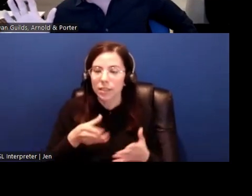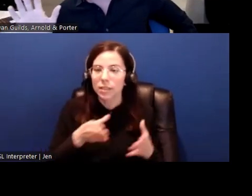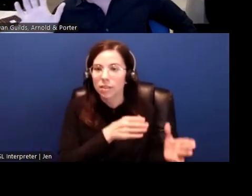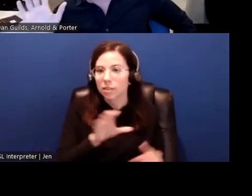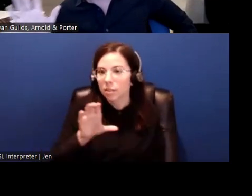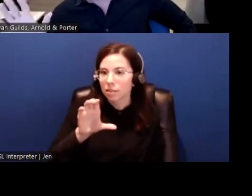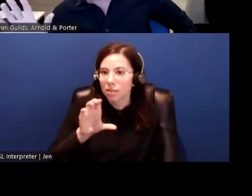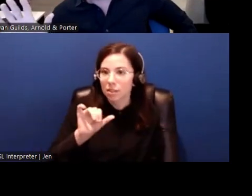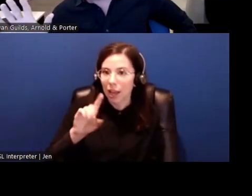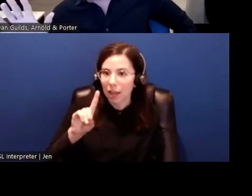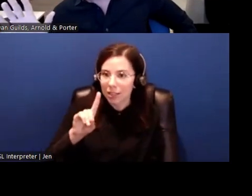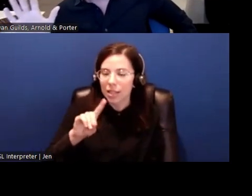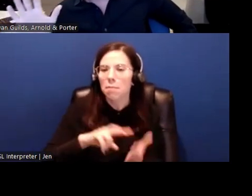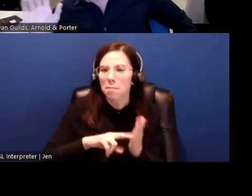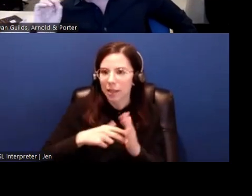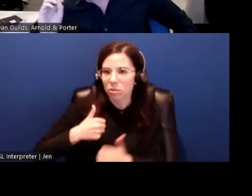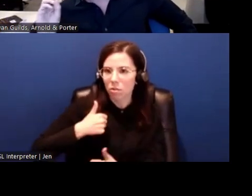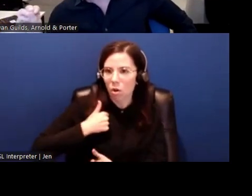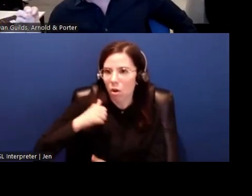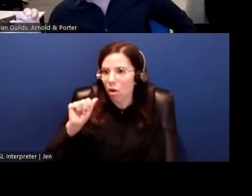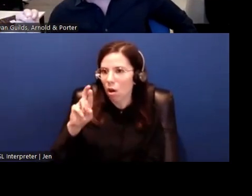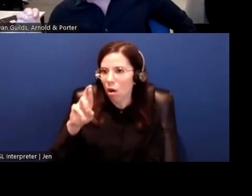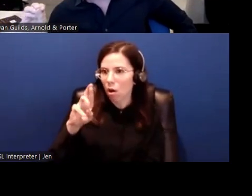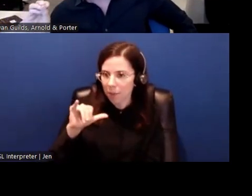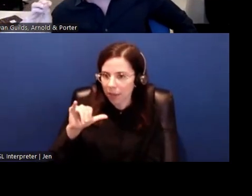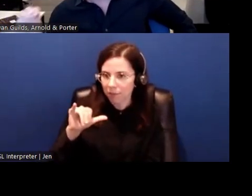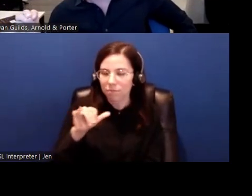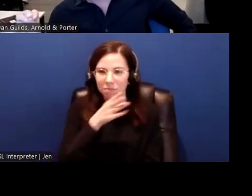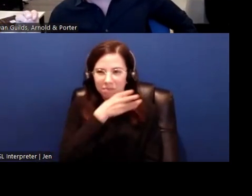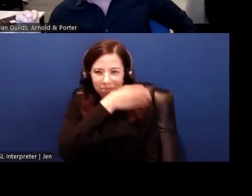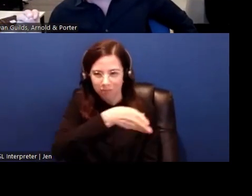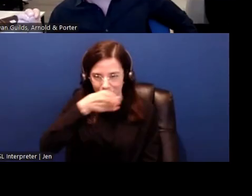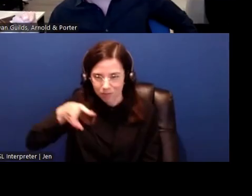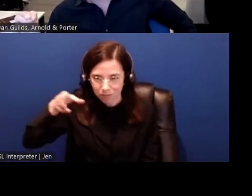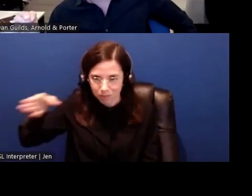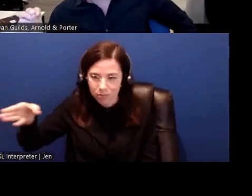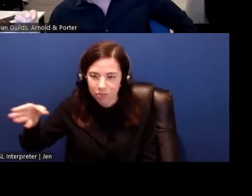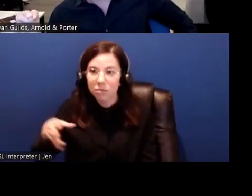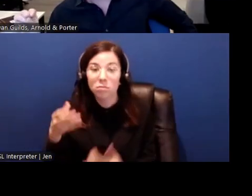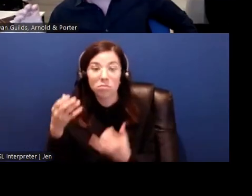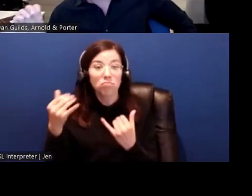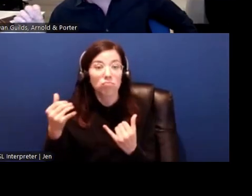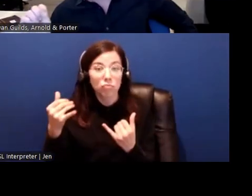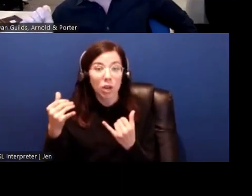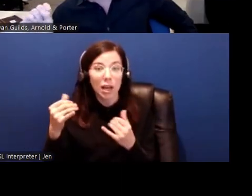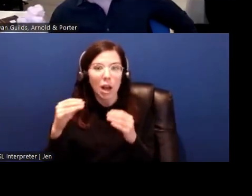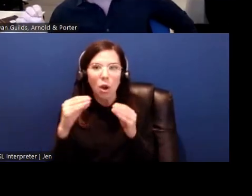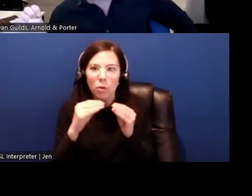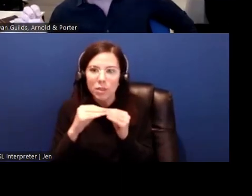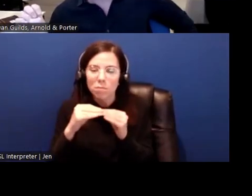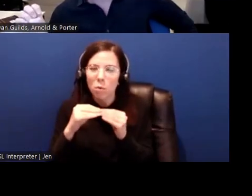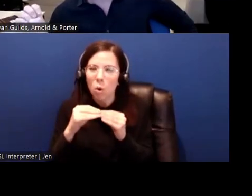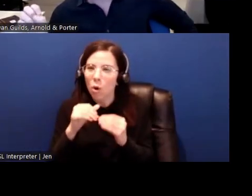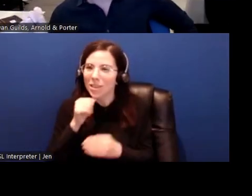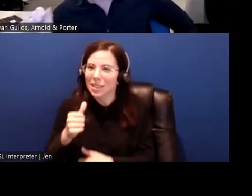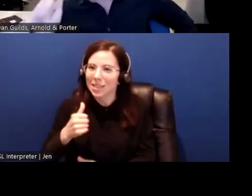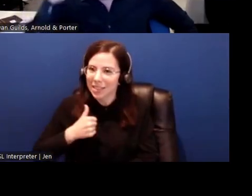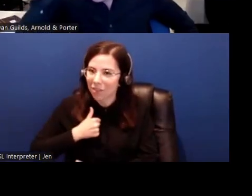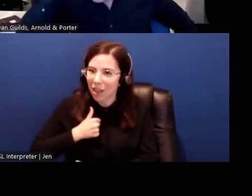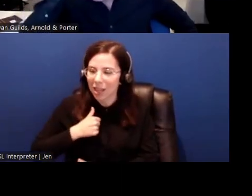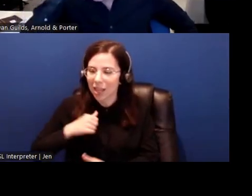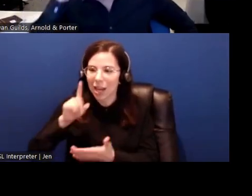CID, which is the Army. These are largely civilian at this point investigators. There are some uniform